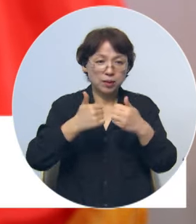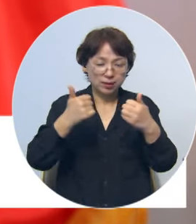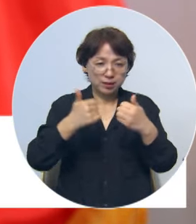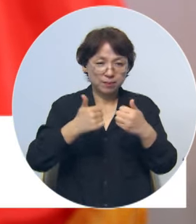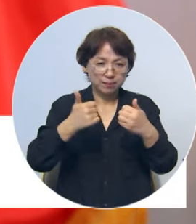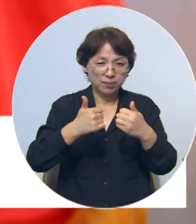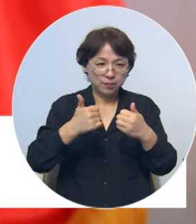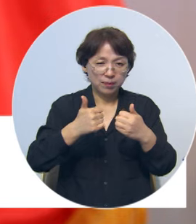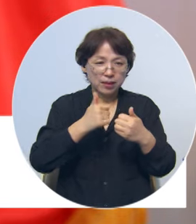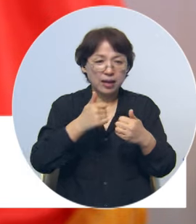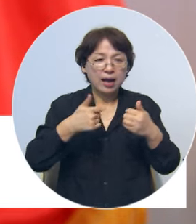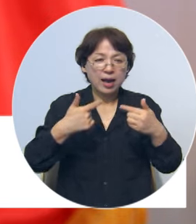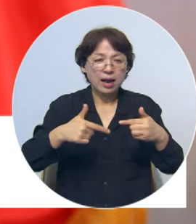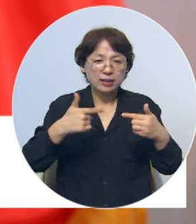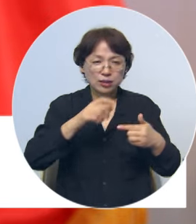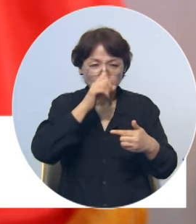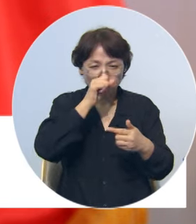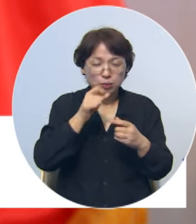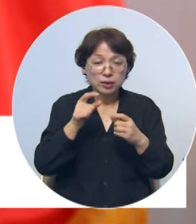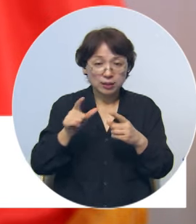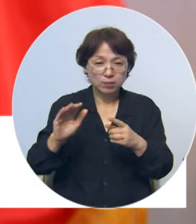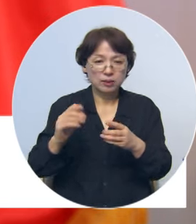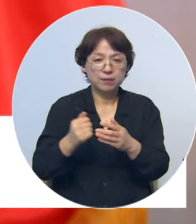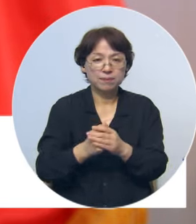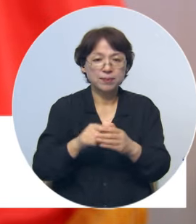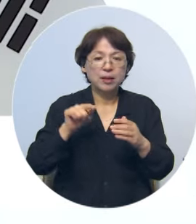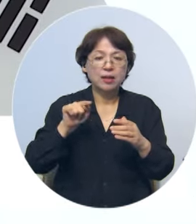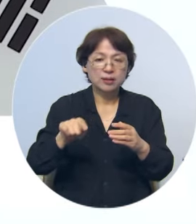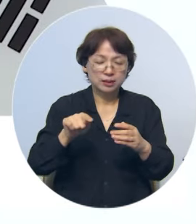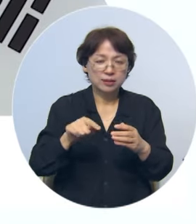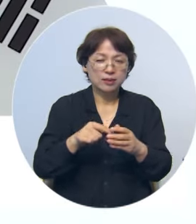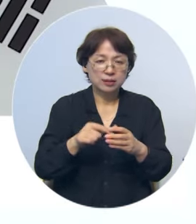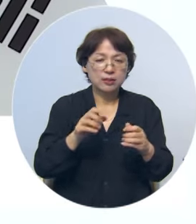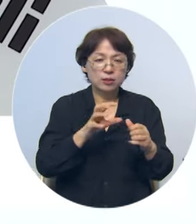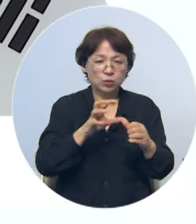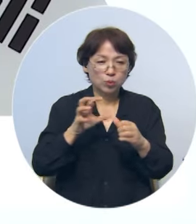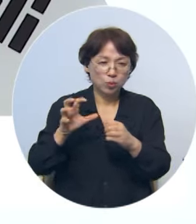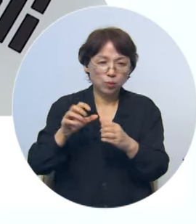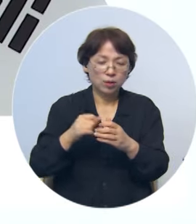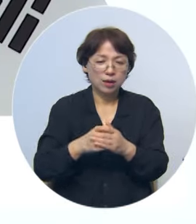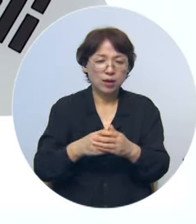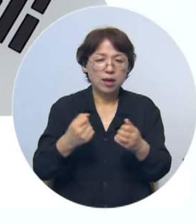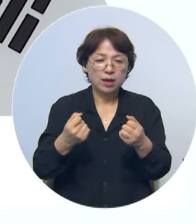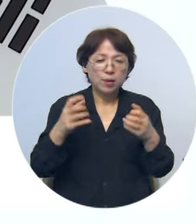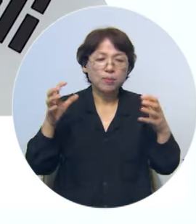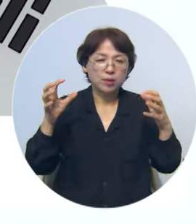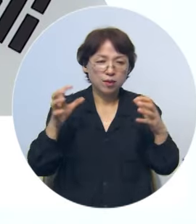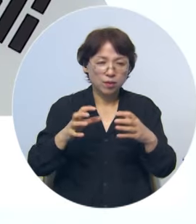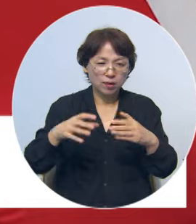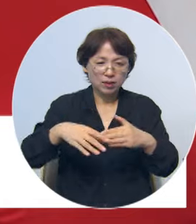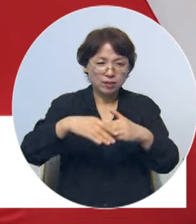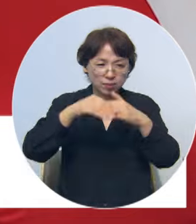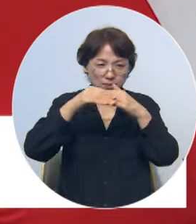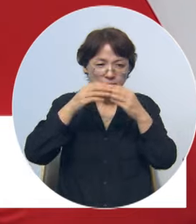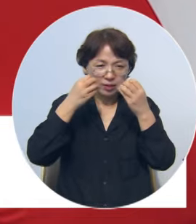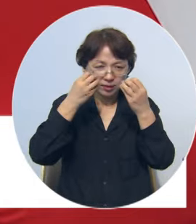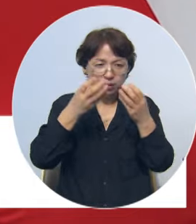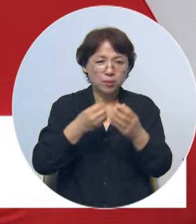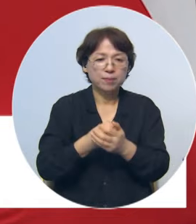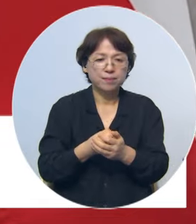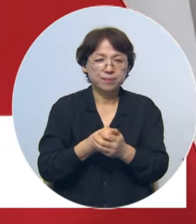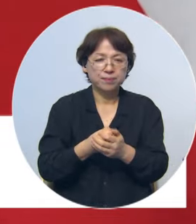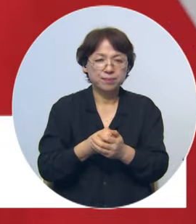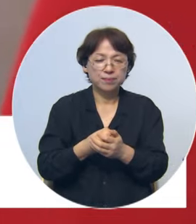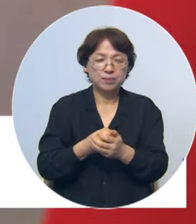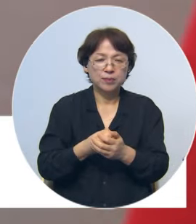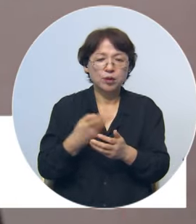the summits because the summits always gives a new wave and new spirit, you know, to the collaboration. My president and